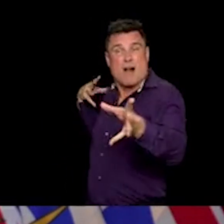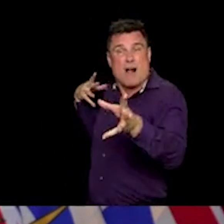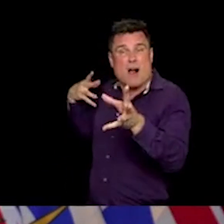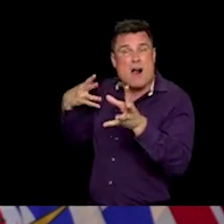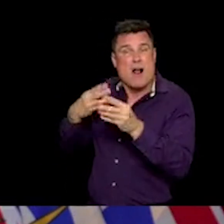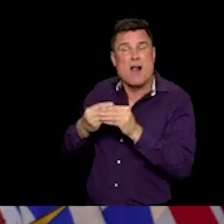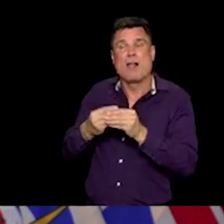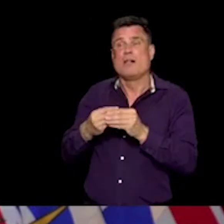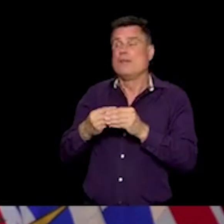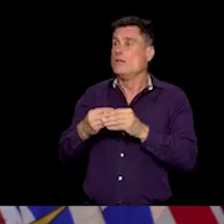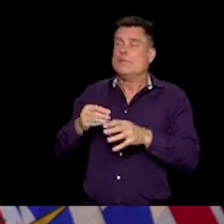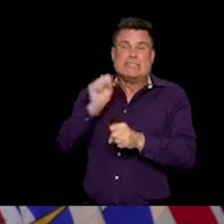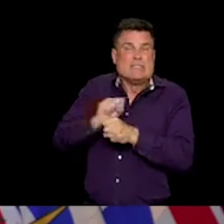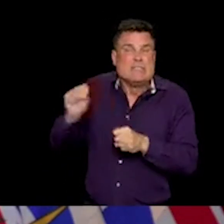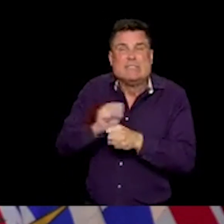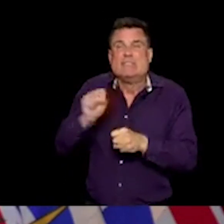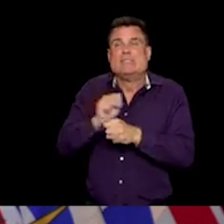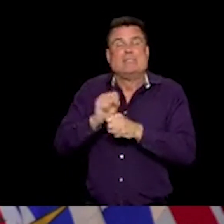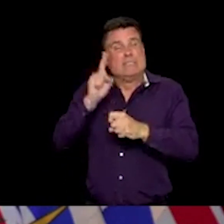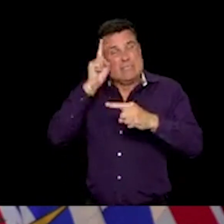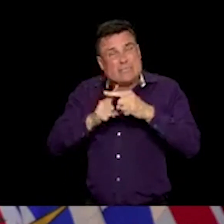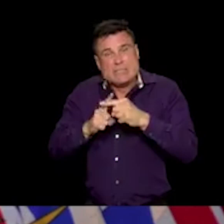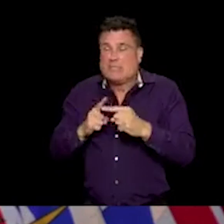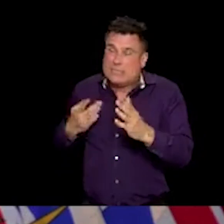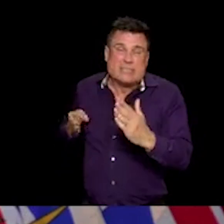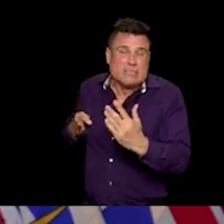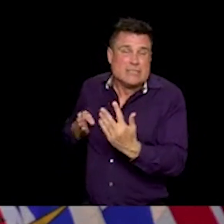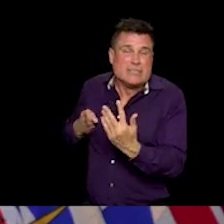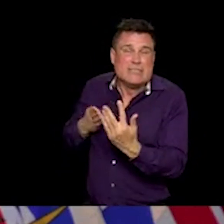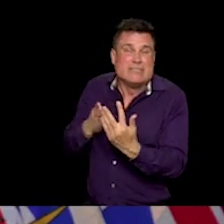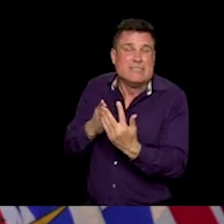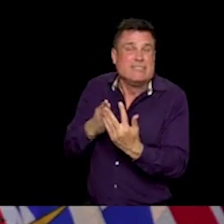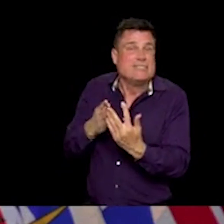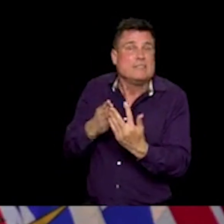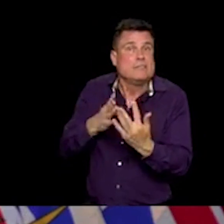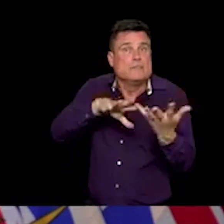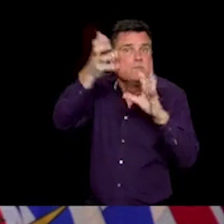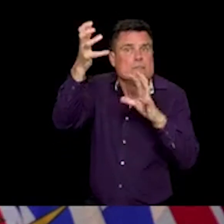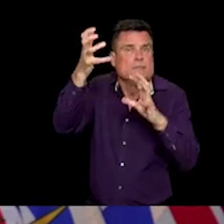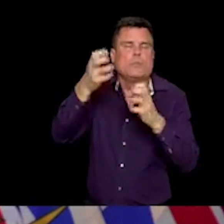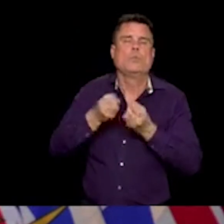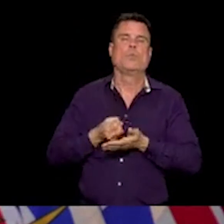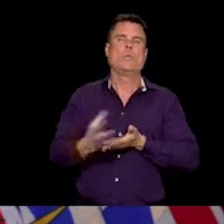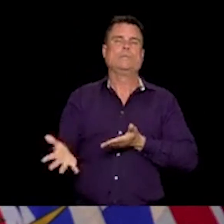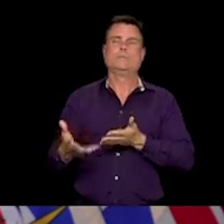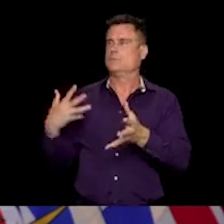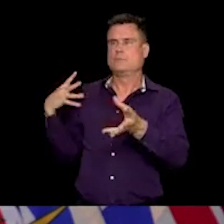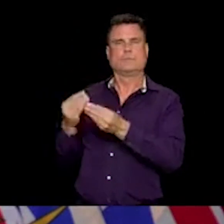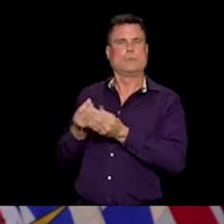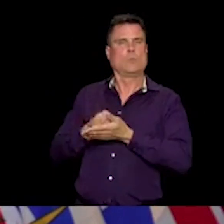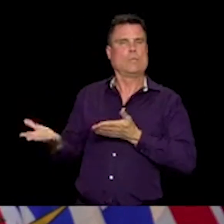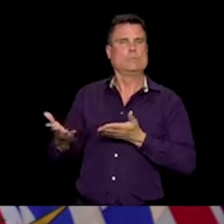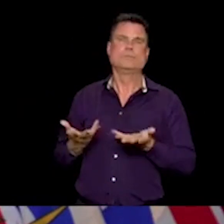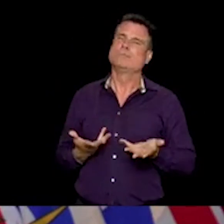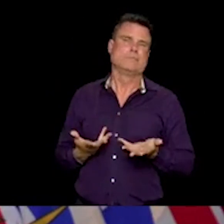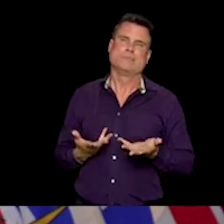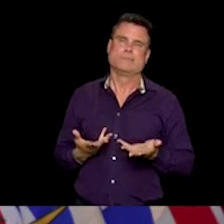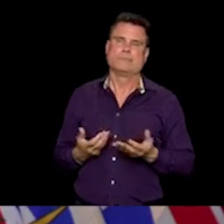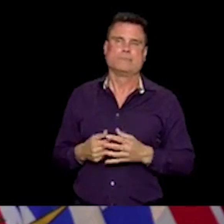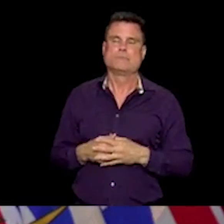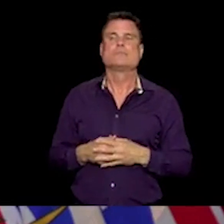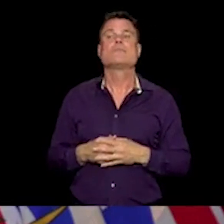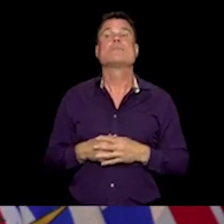we gradually open up to that place where we can sustain it for a period of time. We are watching closely, and we